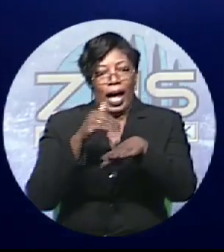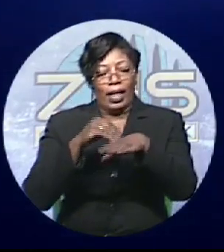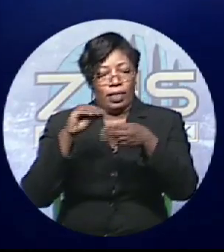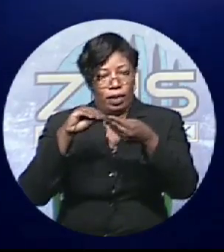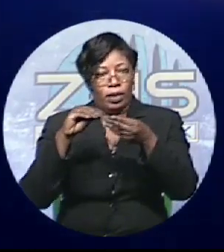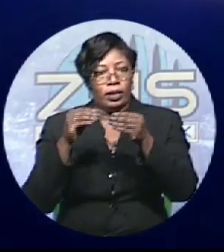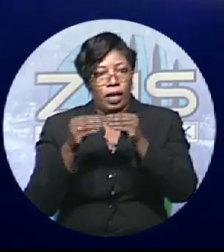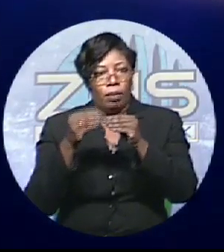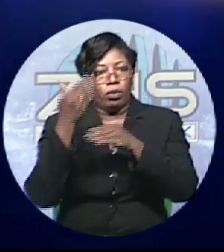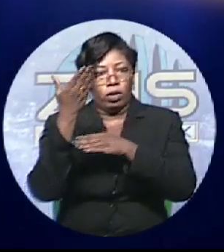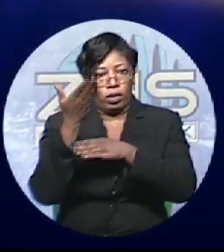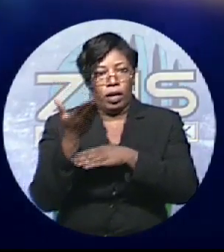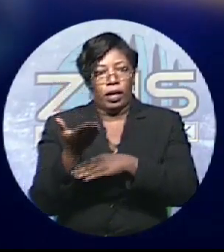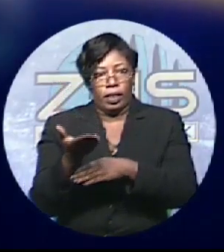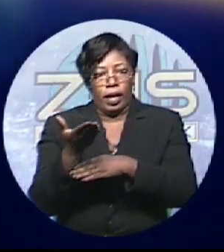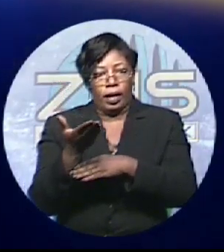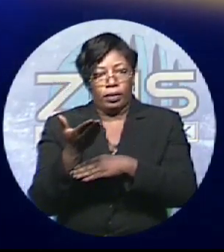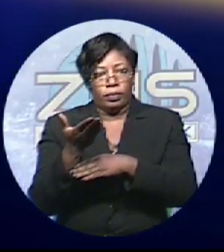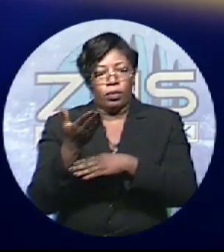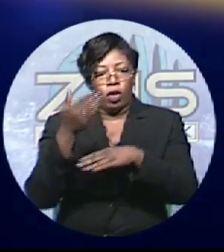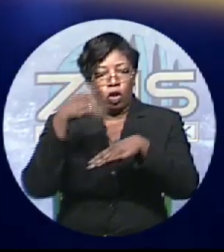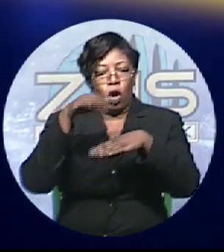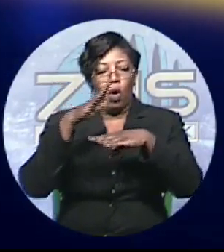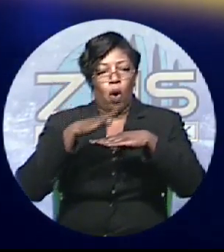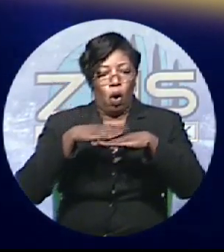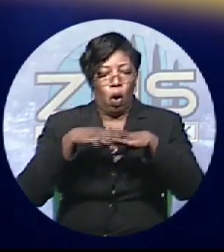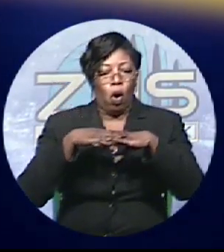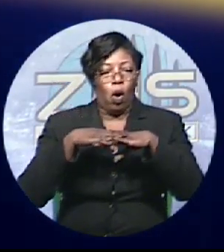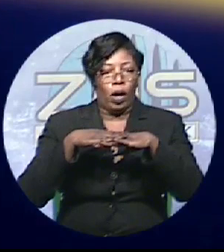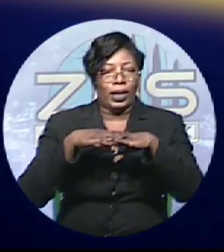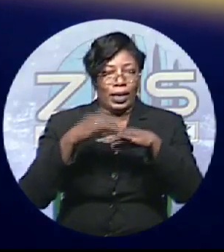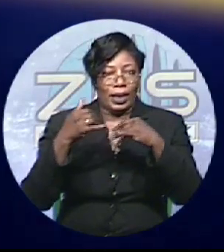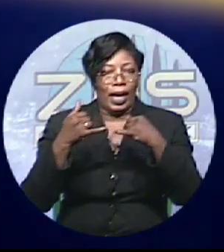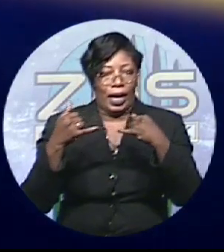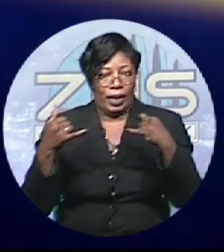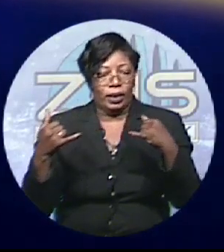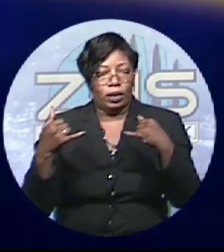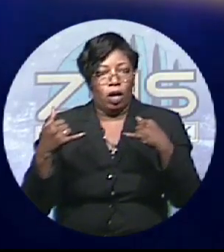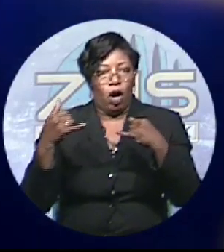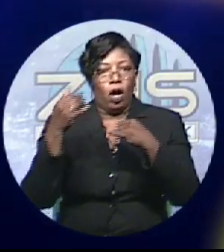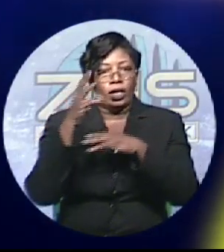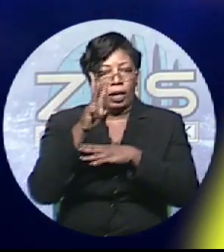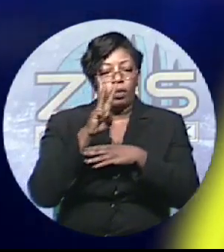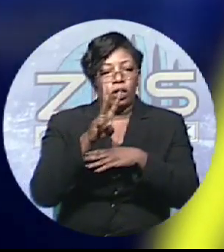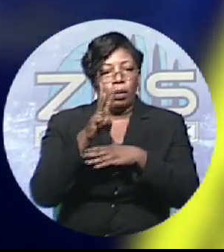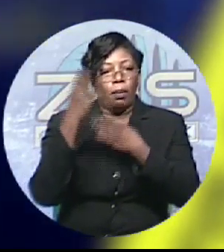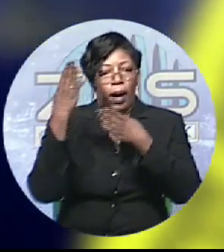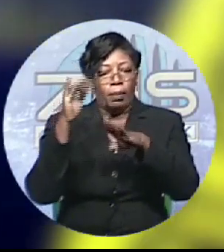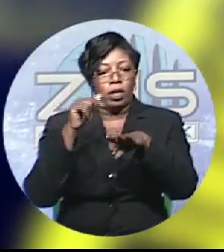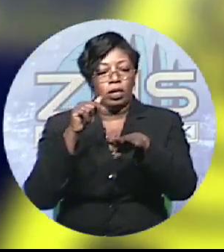242-300-8477. You can also check them out at www.crimestoppersbahamas.com. Let's stop the crime before it's your time.